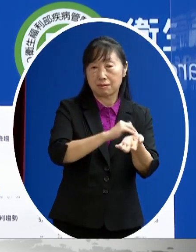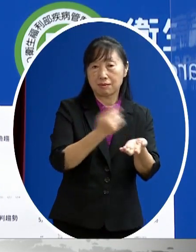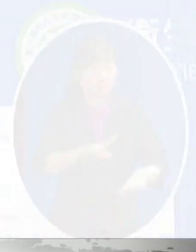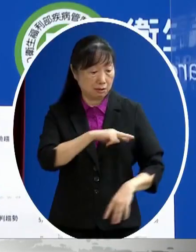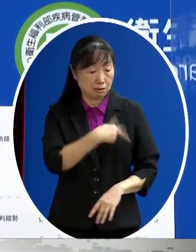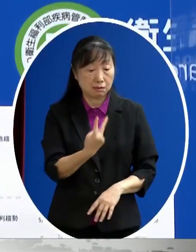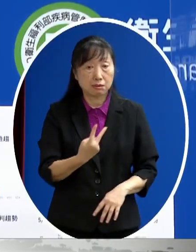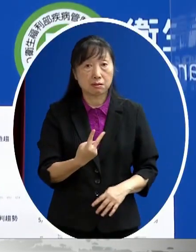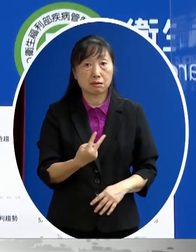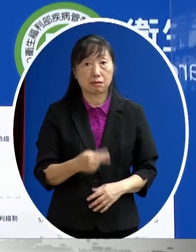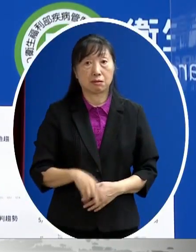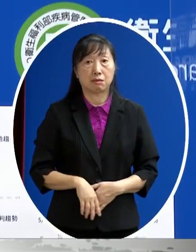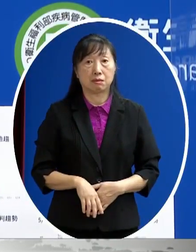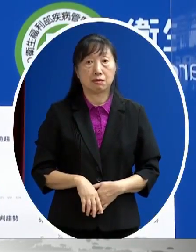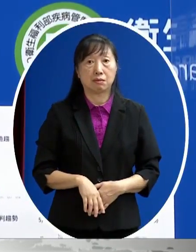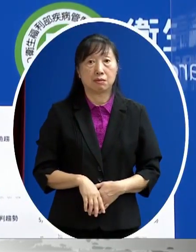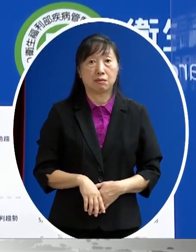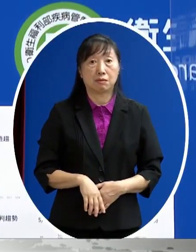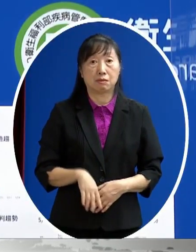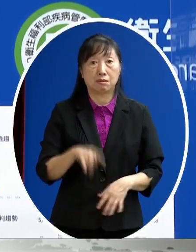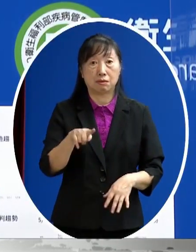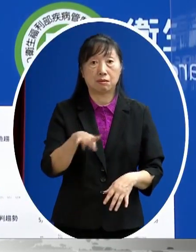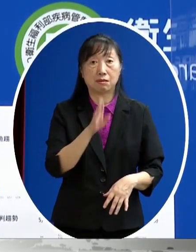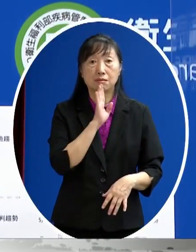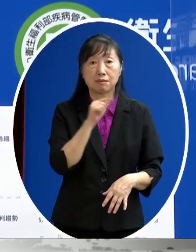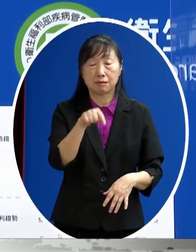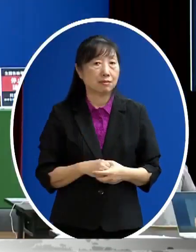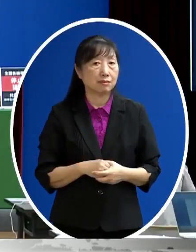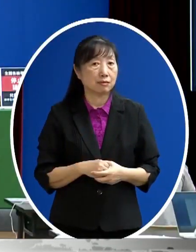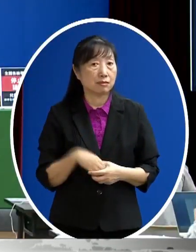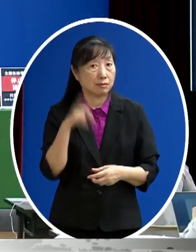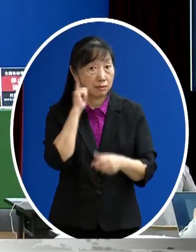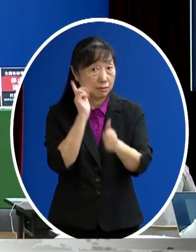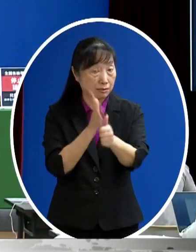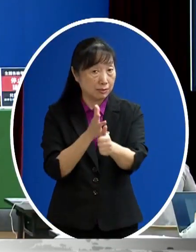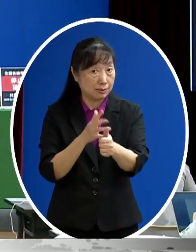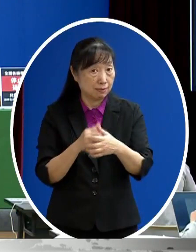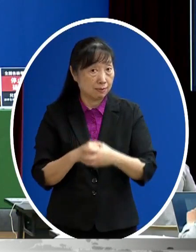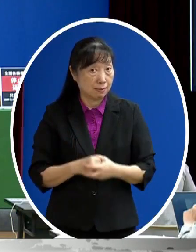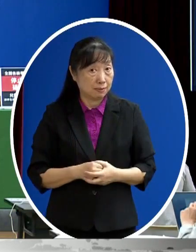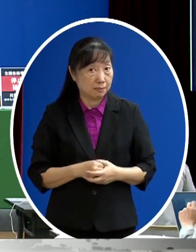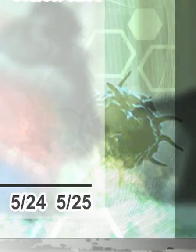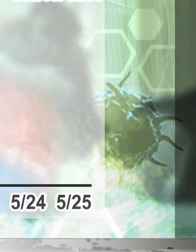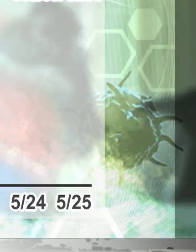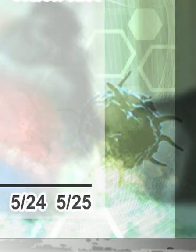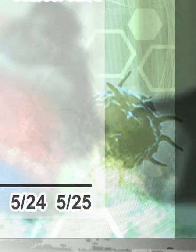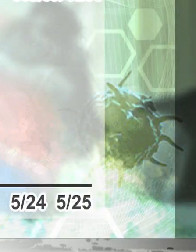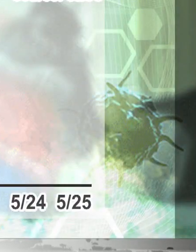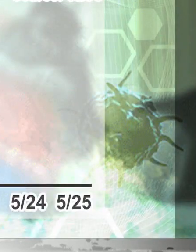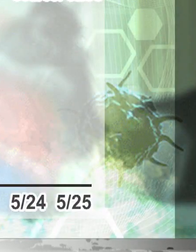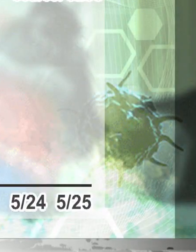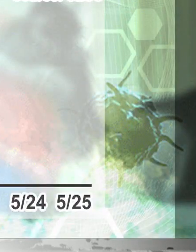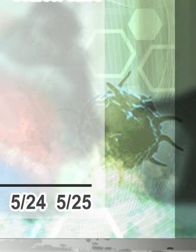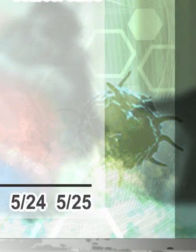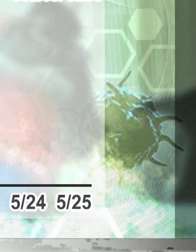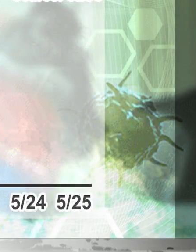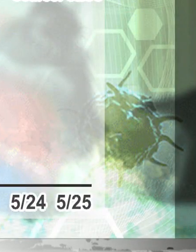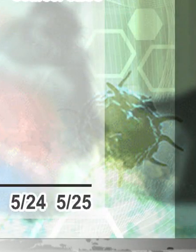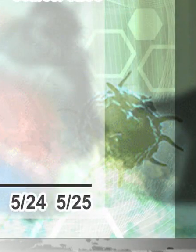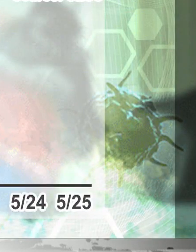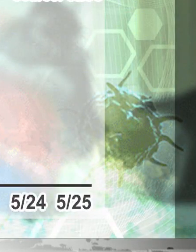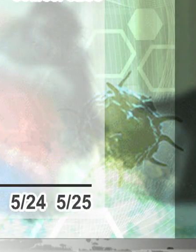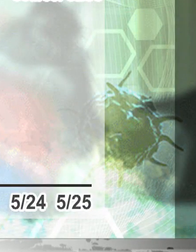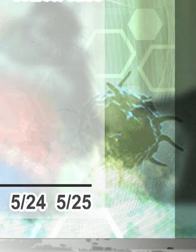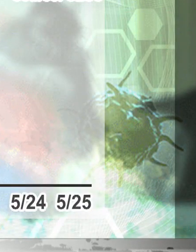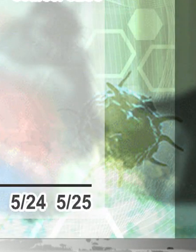medical capacity. These variables will have a huge impact. Looking at the latest figures, Taiwan's COVID case count rose